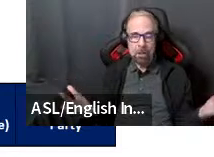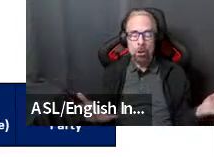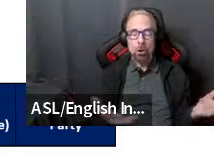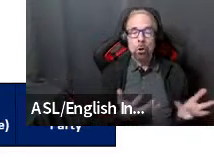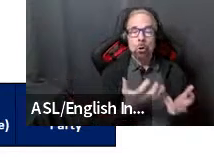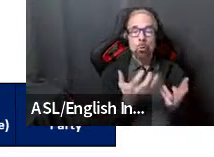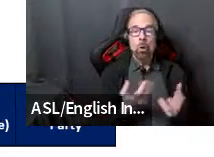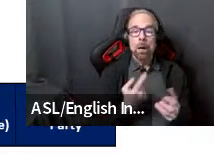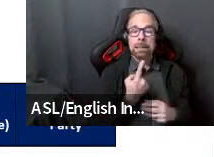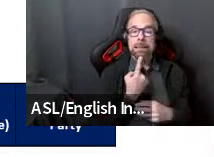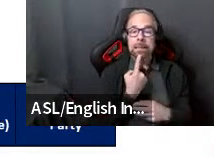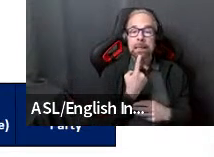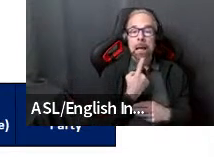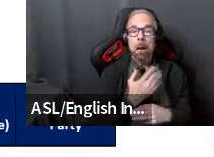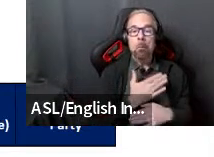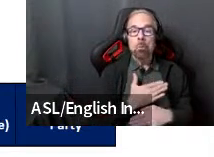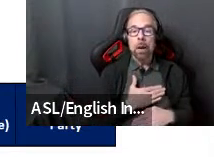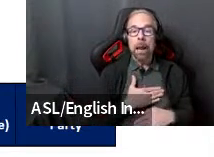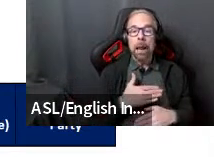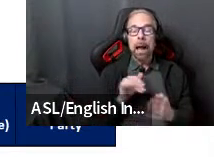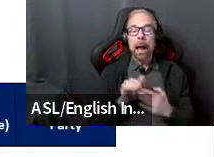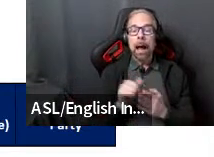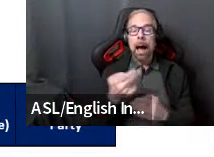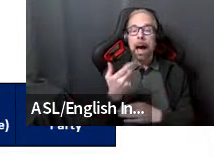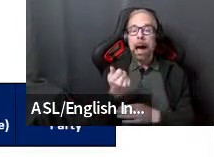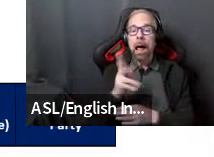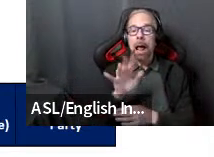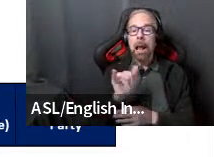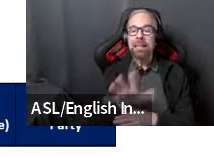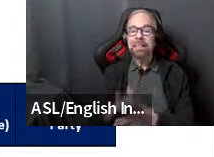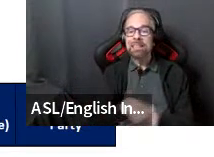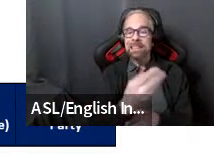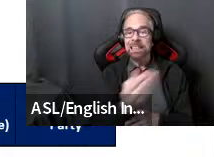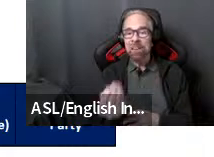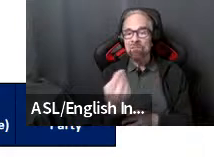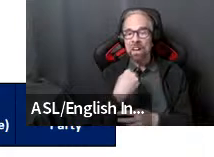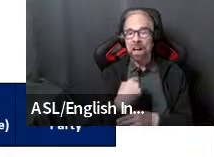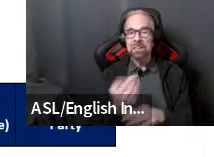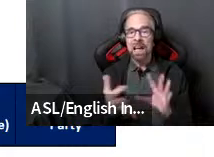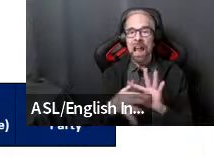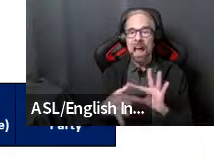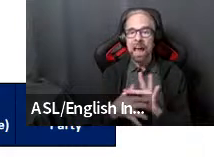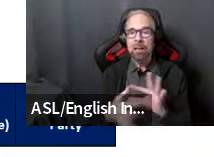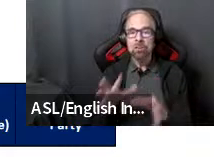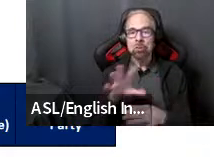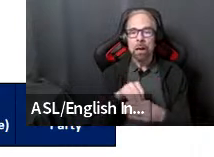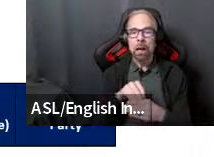really appreciate Holly is giving language for us to include. So that's definitely the